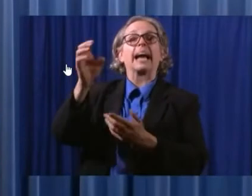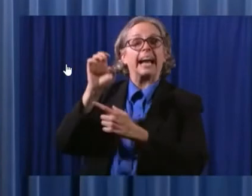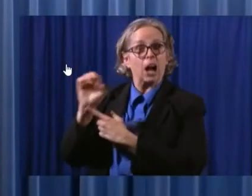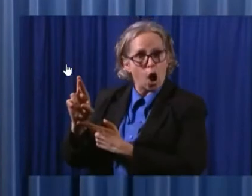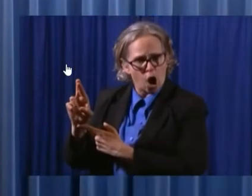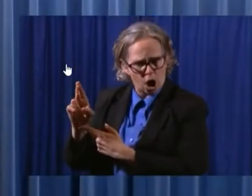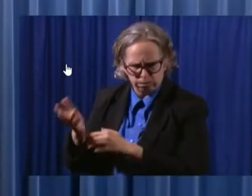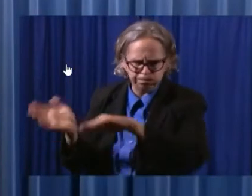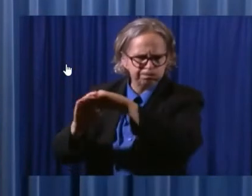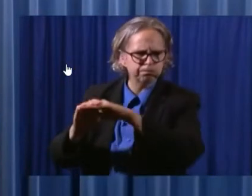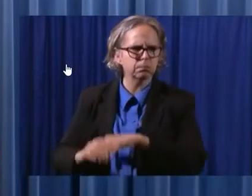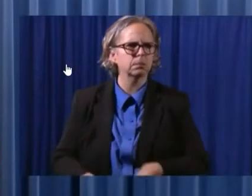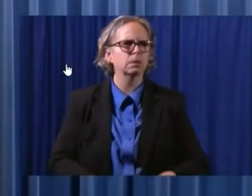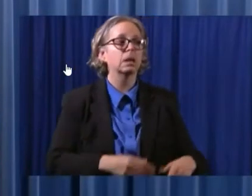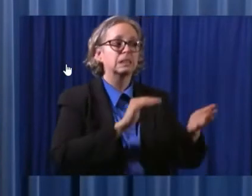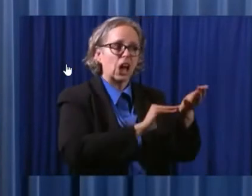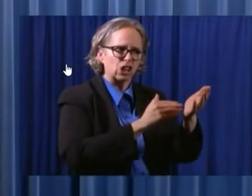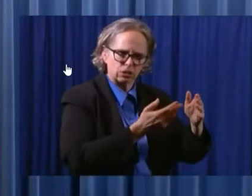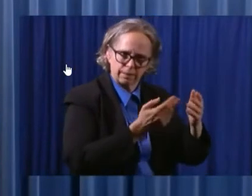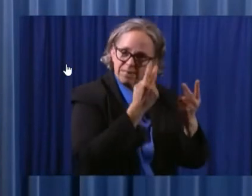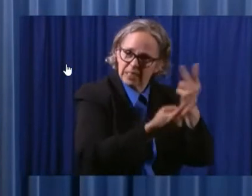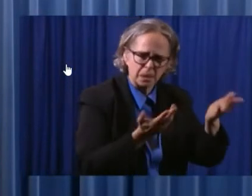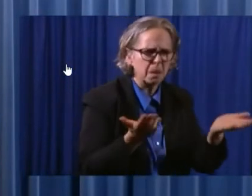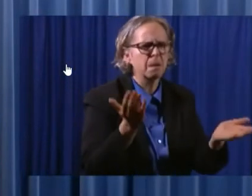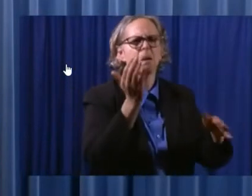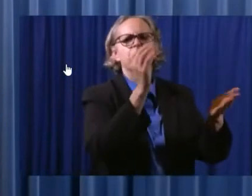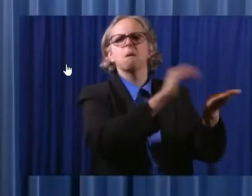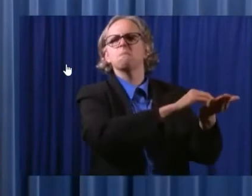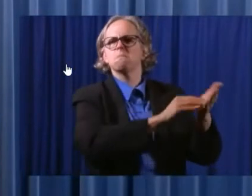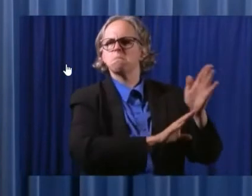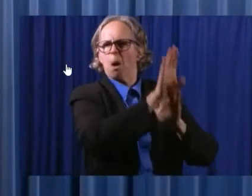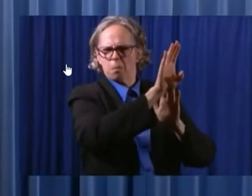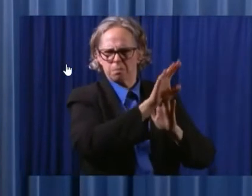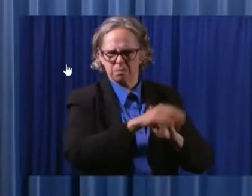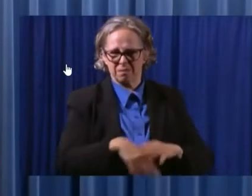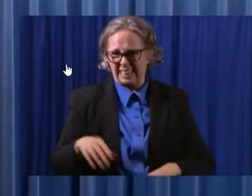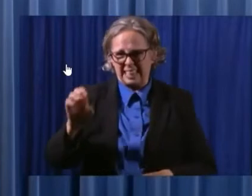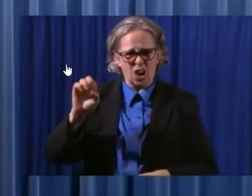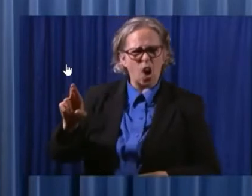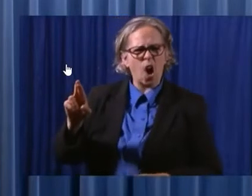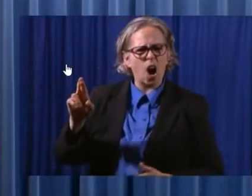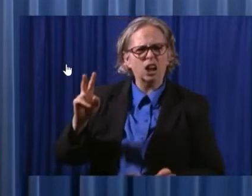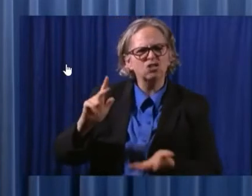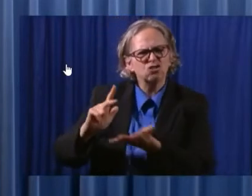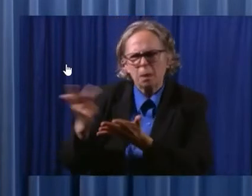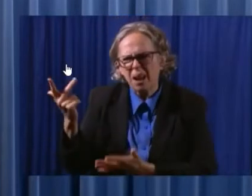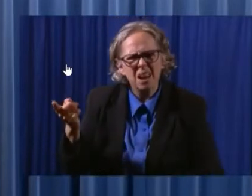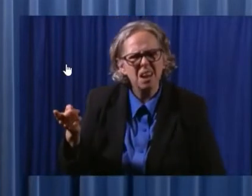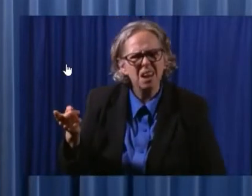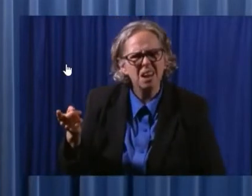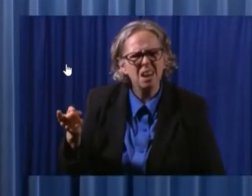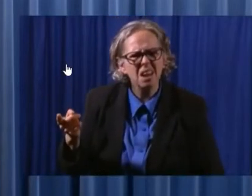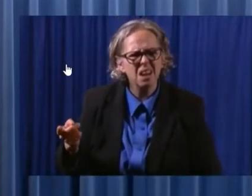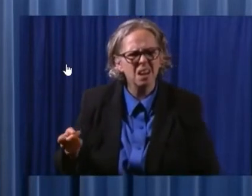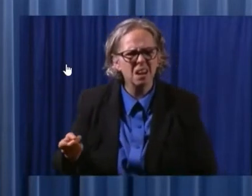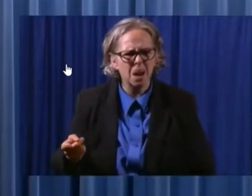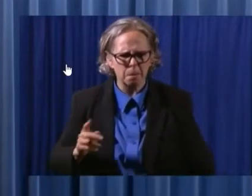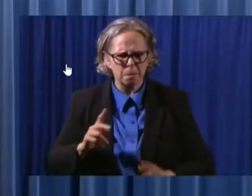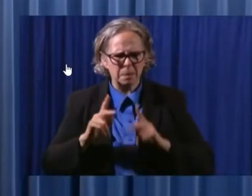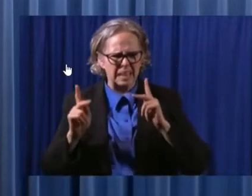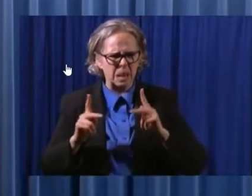increase in outpatient visits. ER visits have nearly tripled, and the number of people diagnosed with COVID-19 after visiting